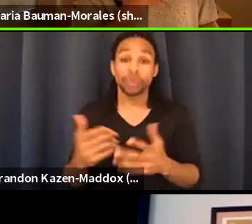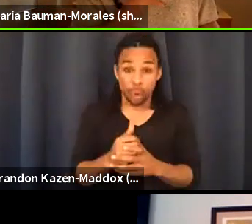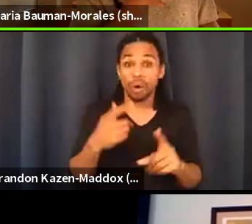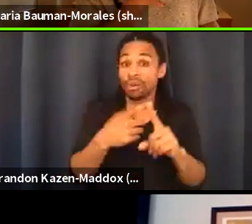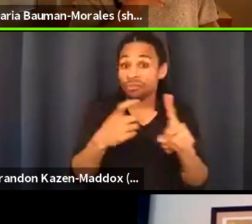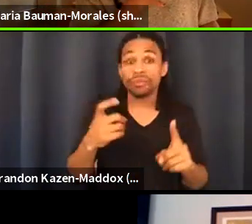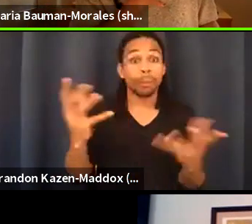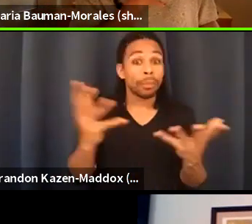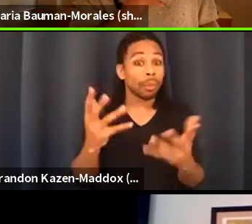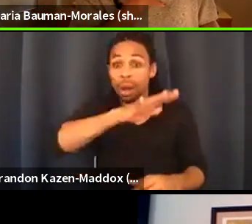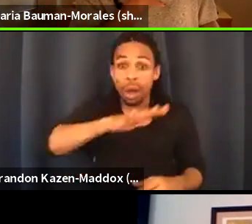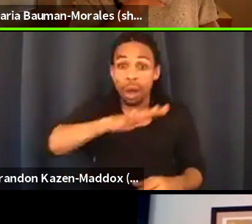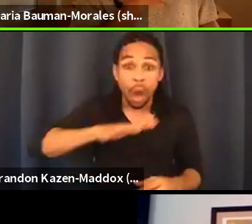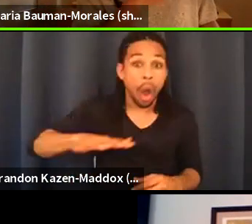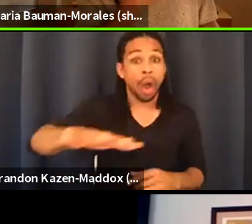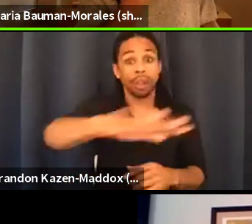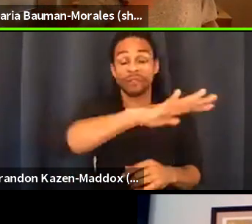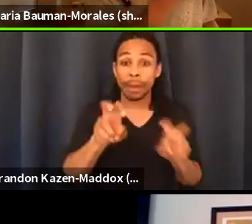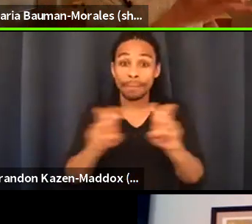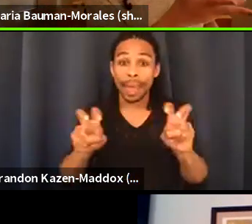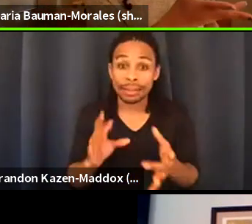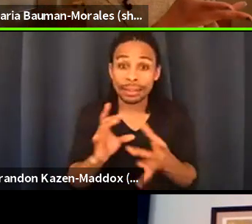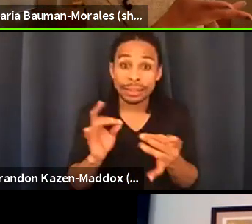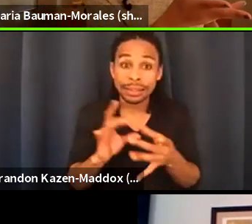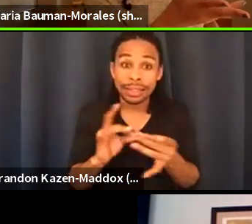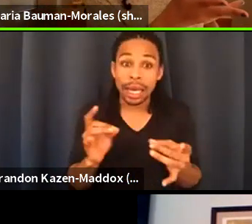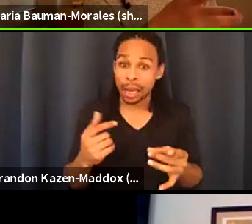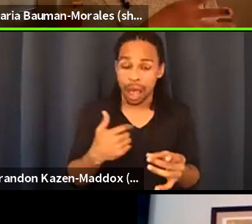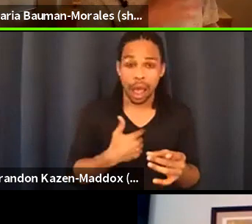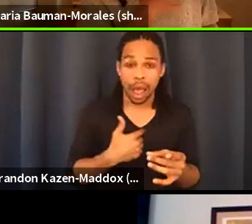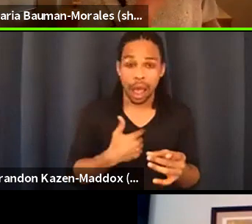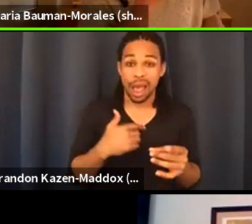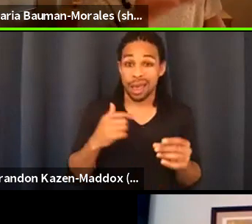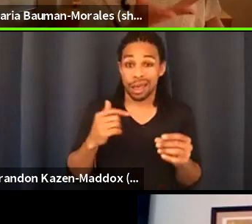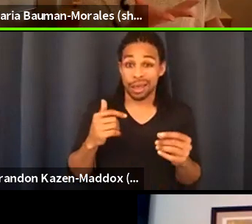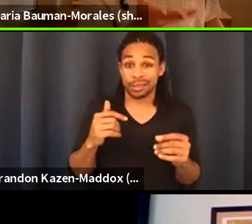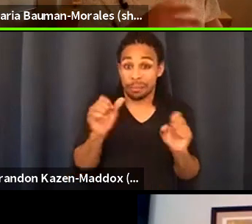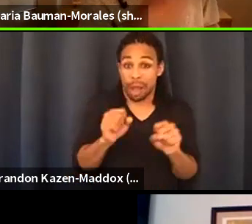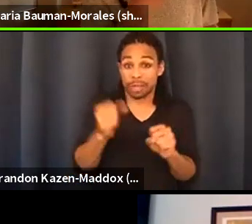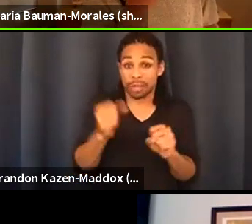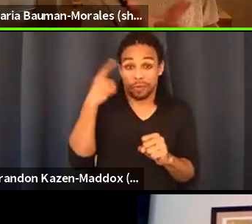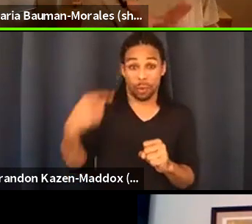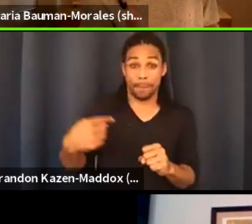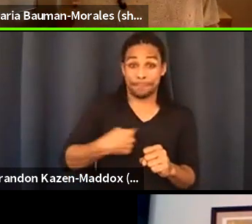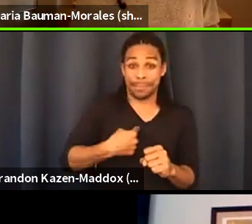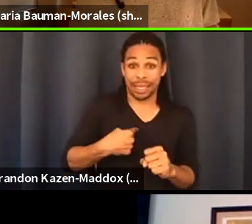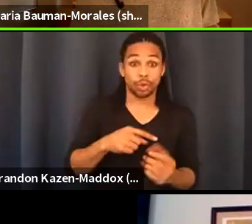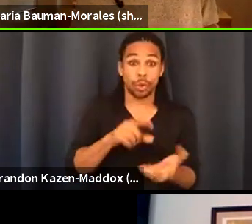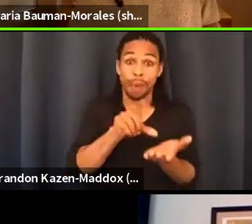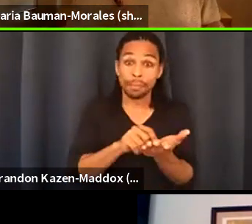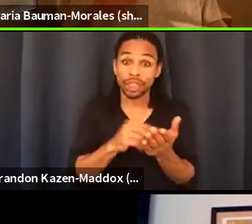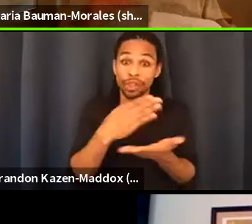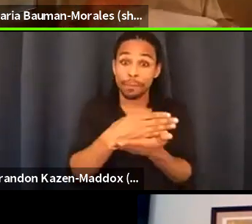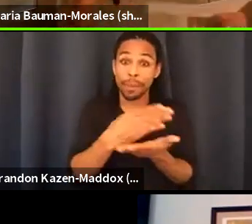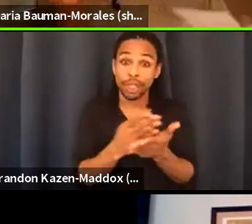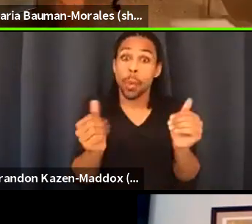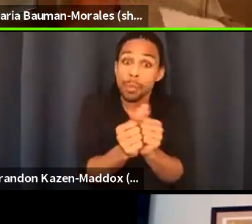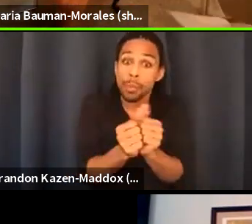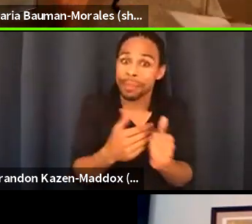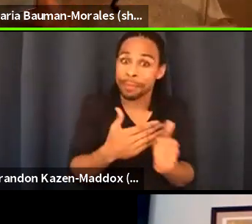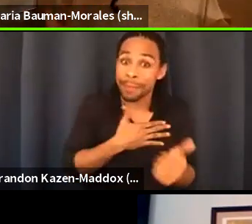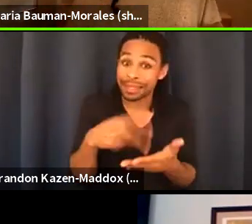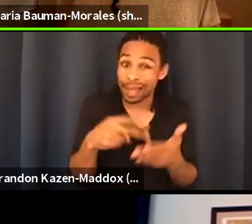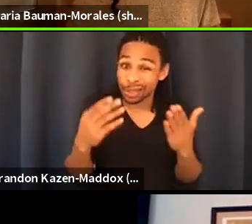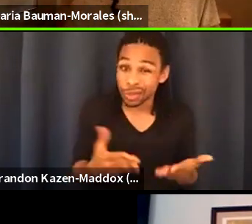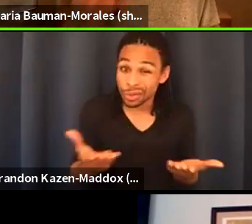can I publish the budget for the project with my dancers? And they're not my dancers, by the way, but the people who work with me. Or do you know what I mean?